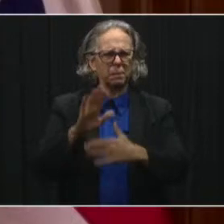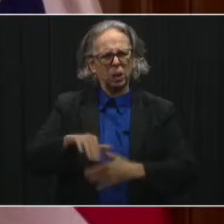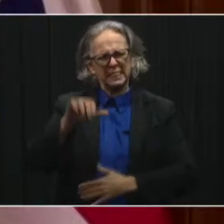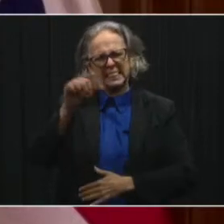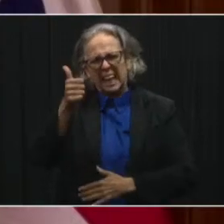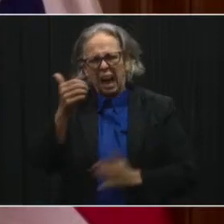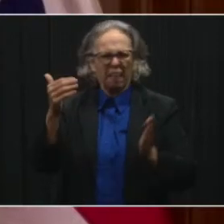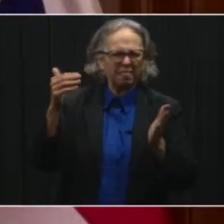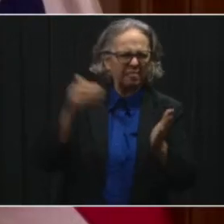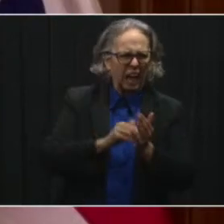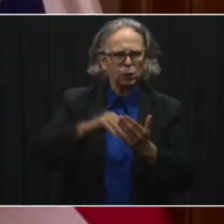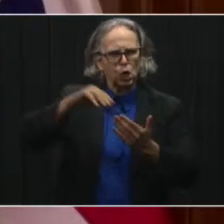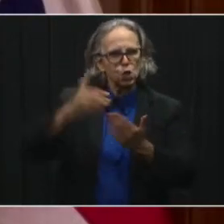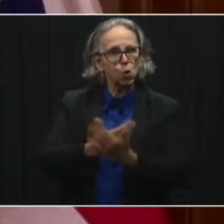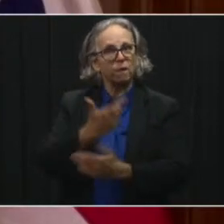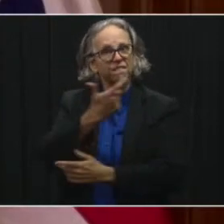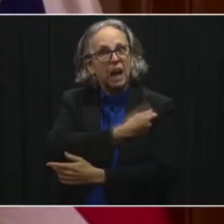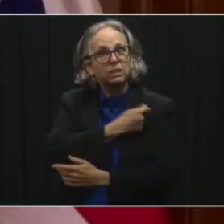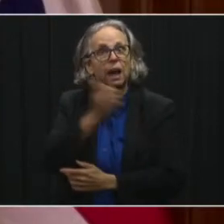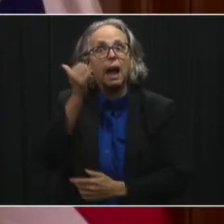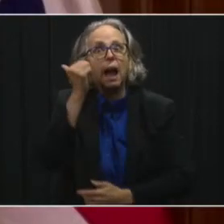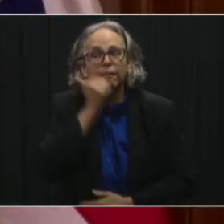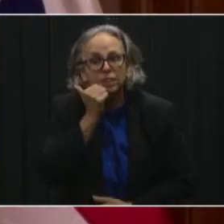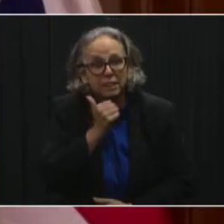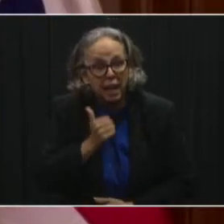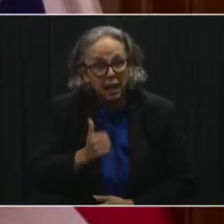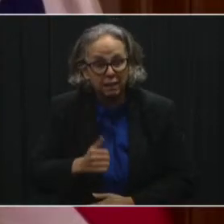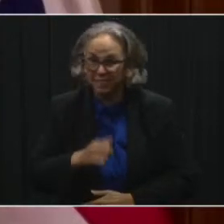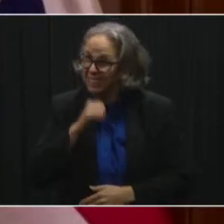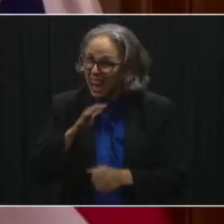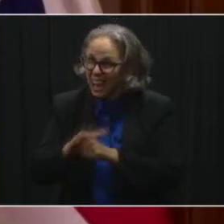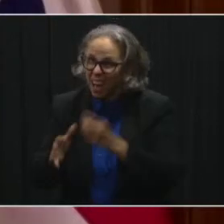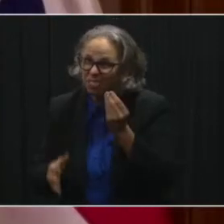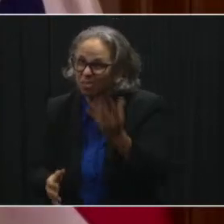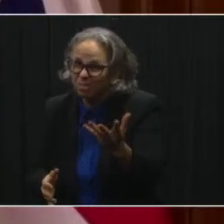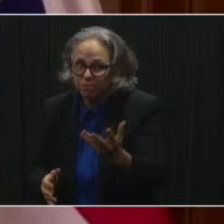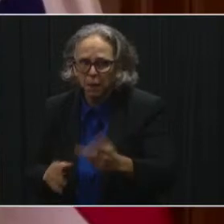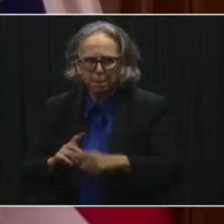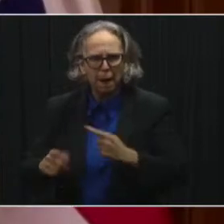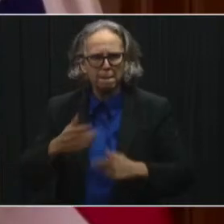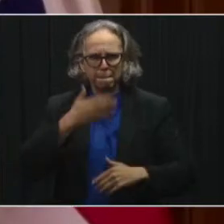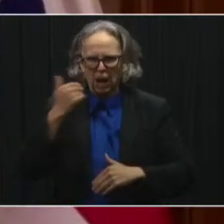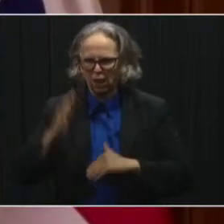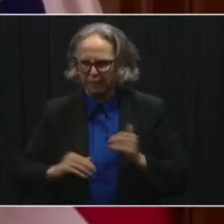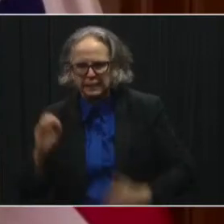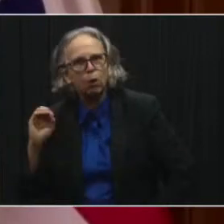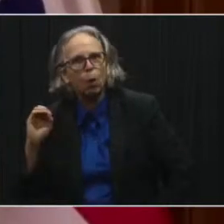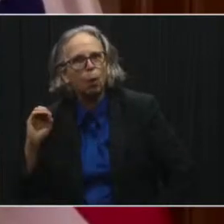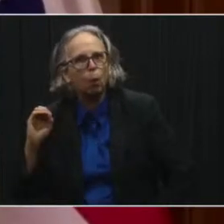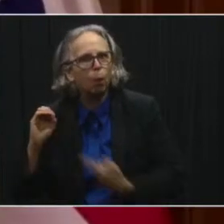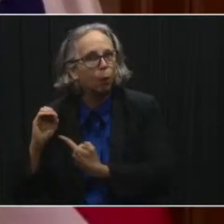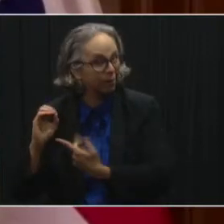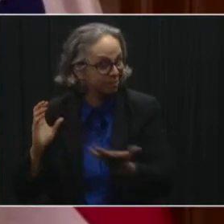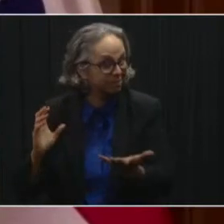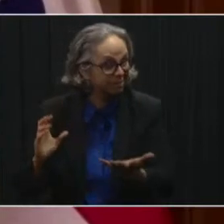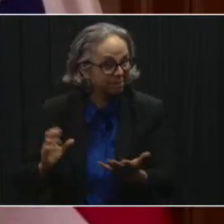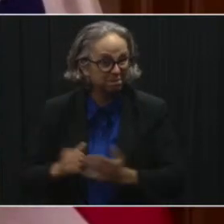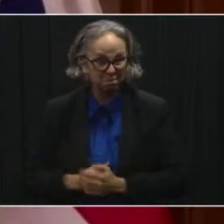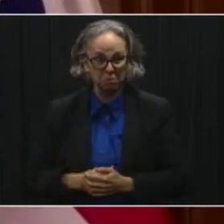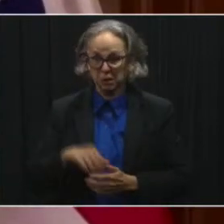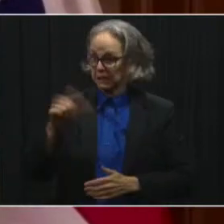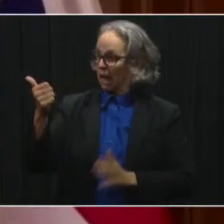not enough, but it is 10,000. And when you think about, these are 10,000 people on the